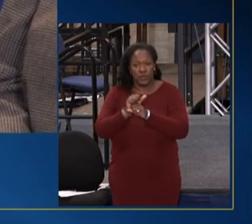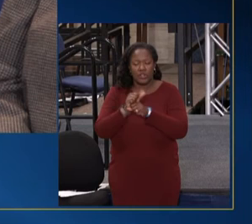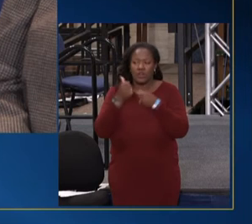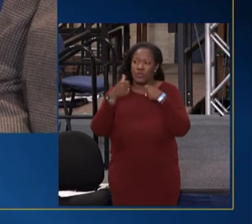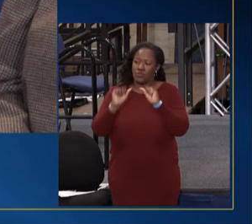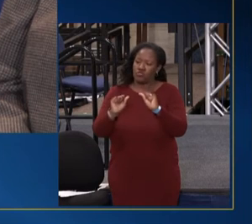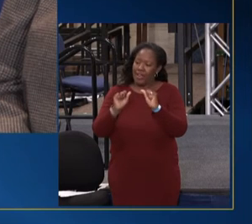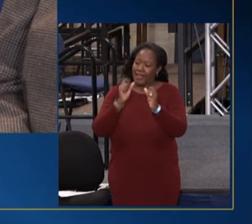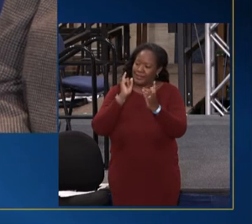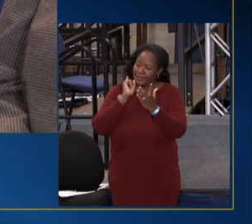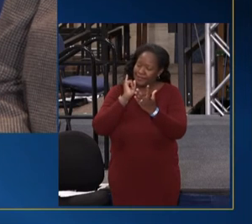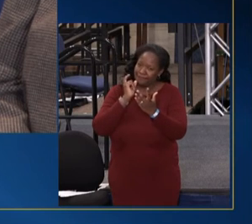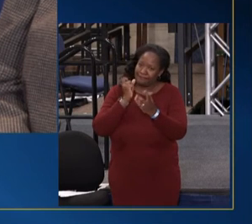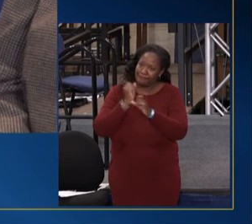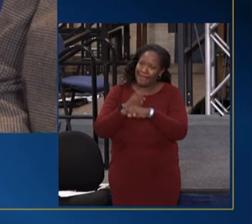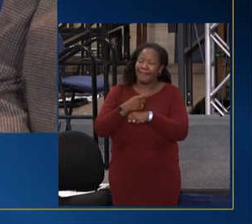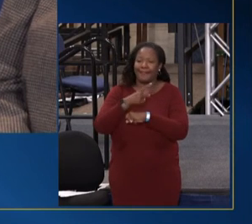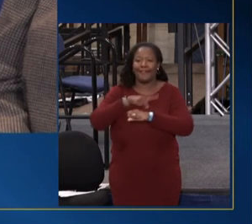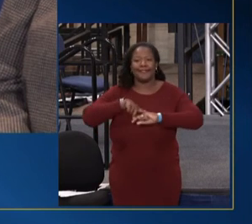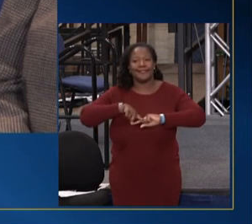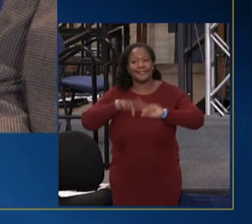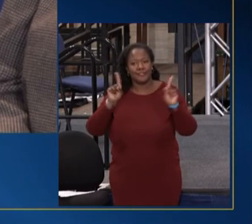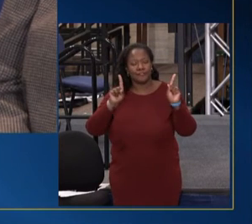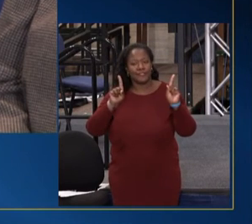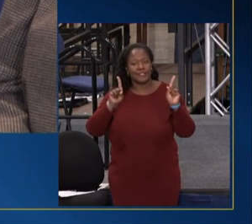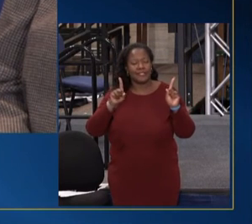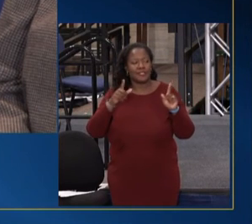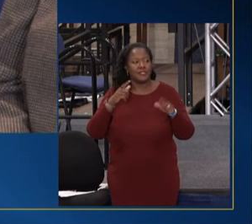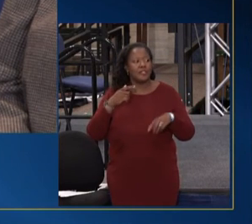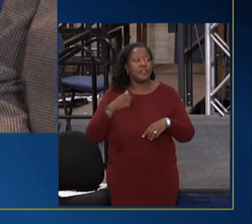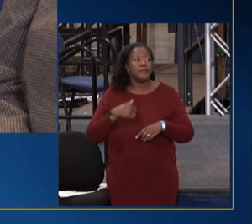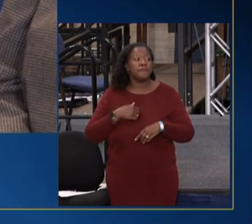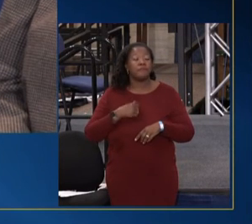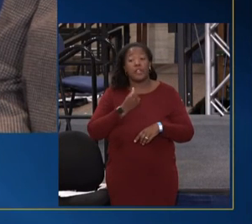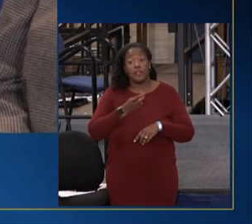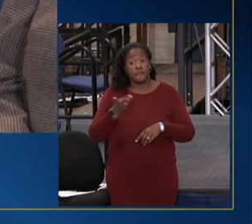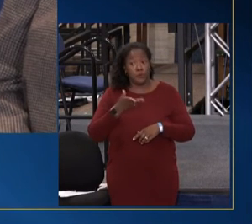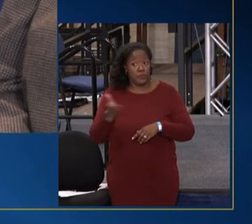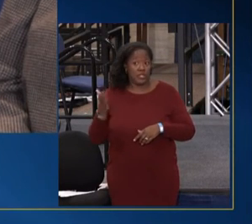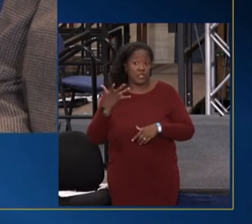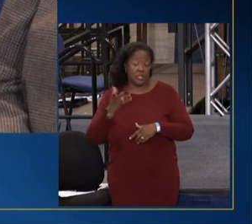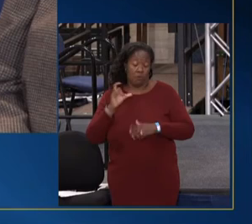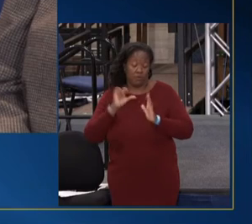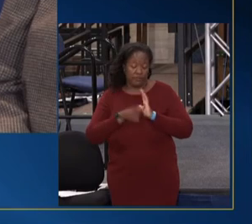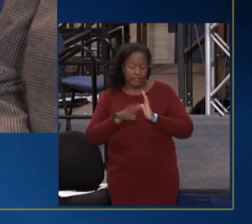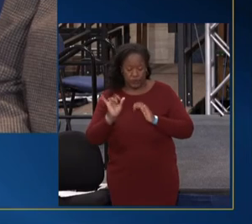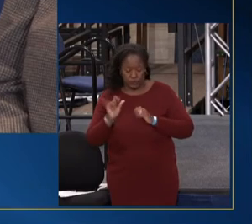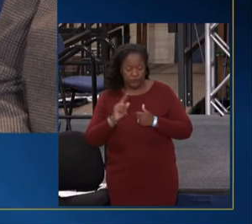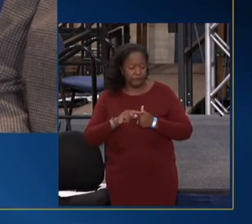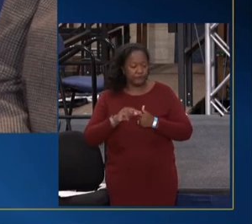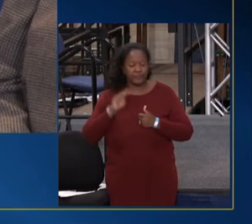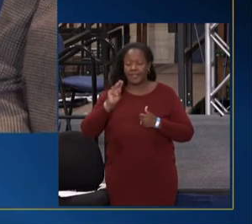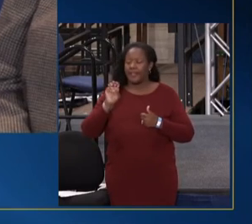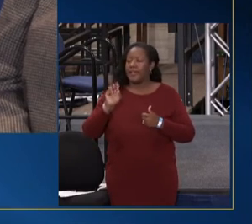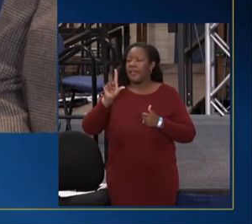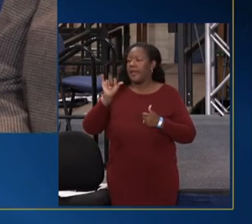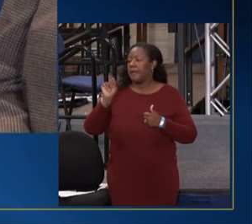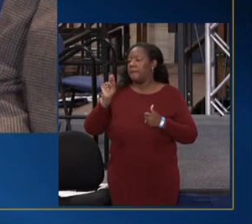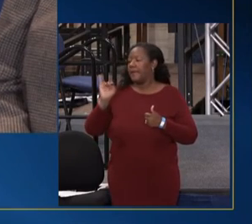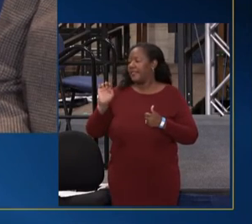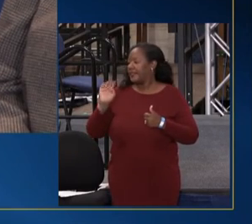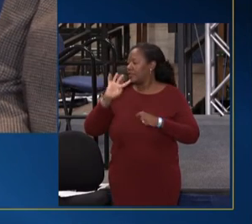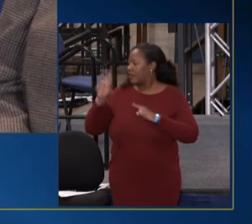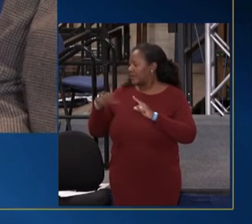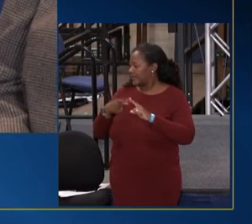difference as we move forward. A couple of things I also want to point out, because Melanie talked a lot about HHS